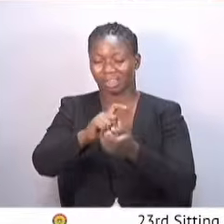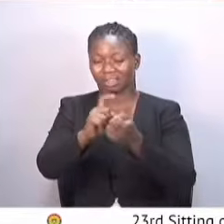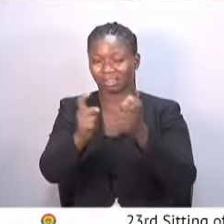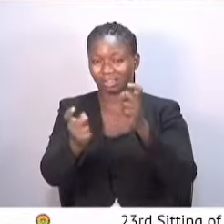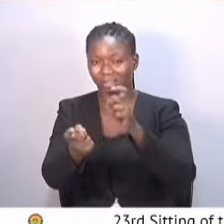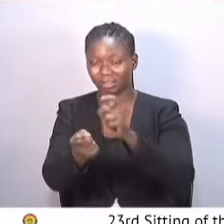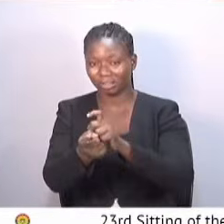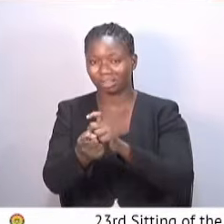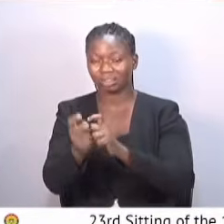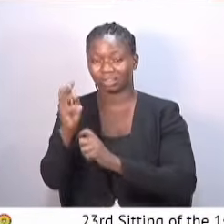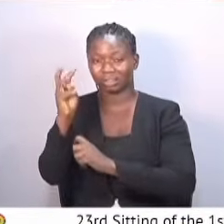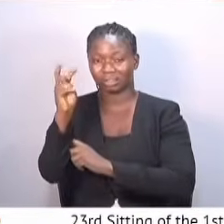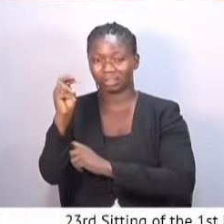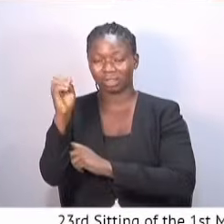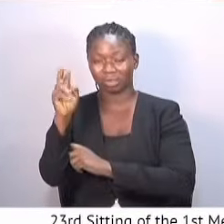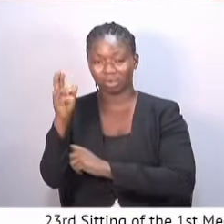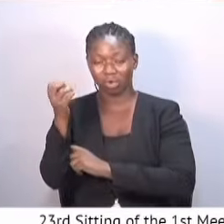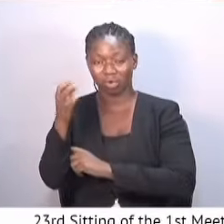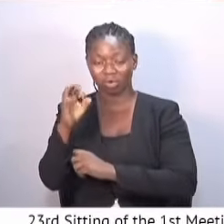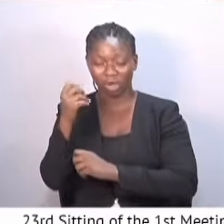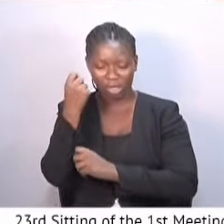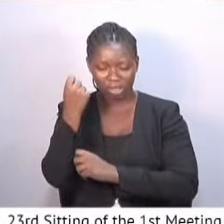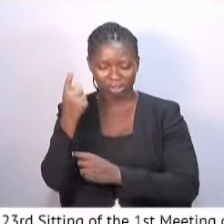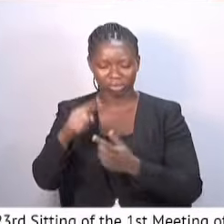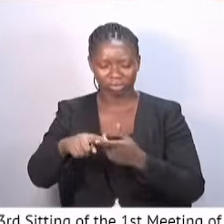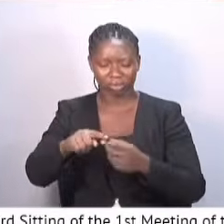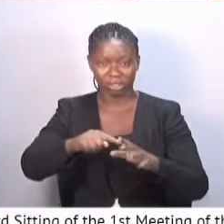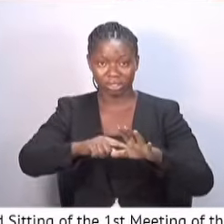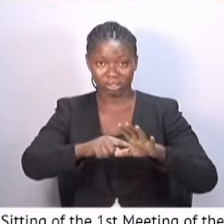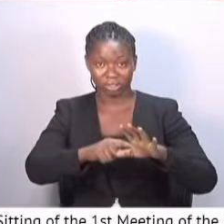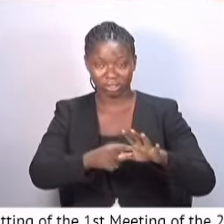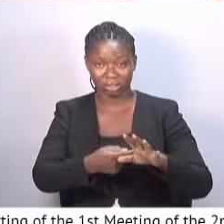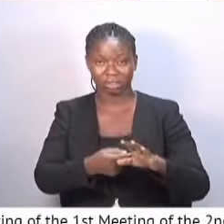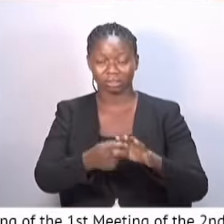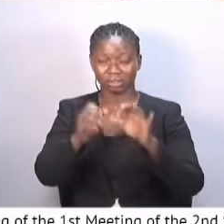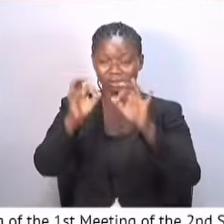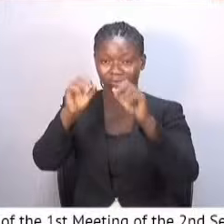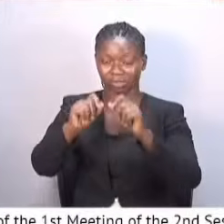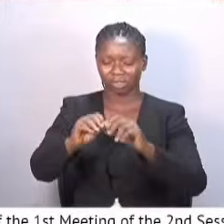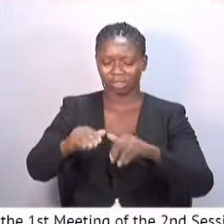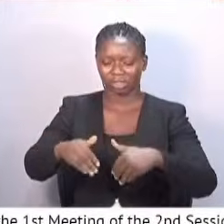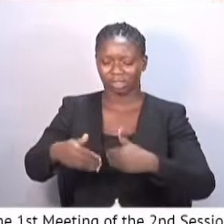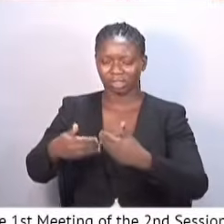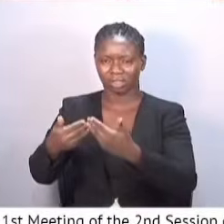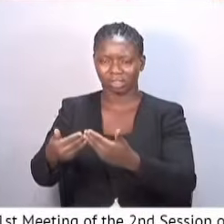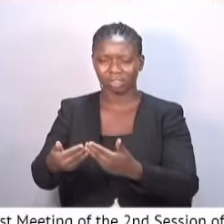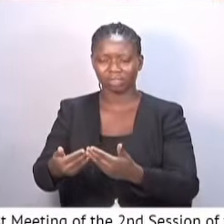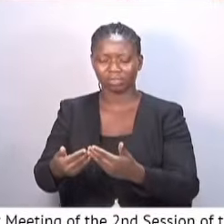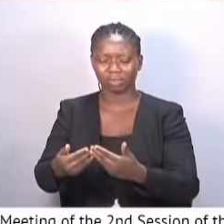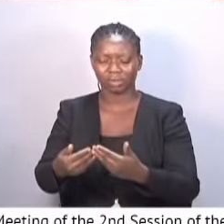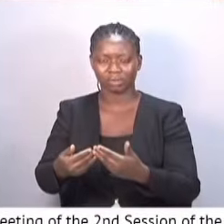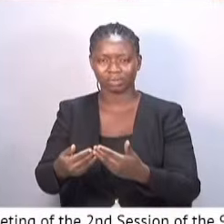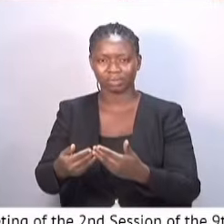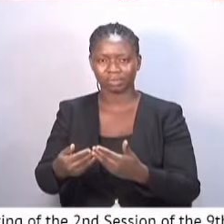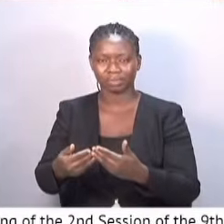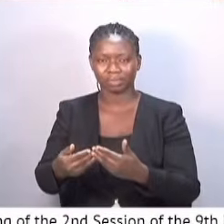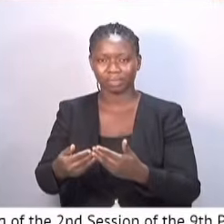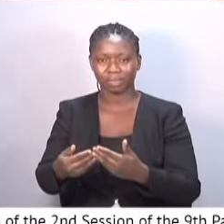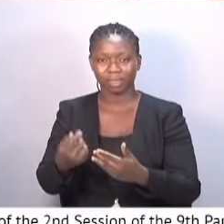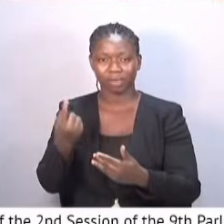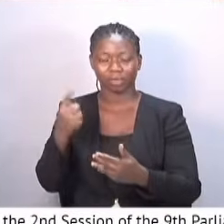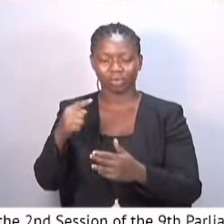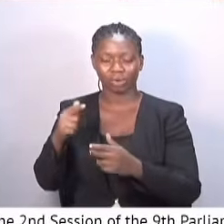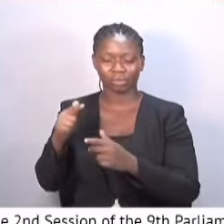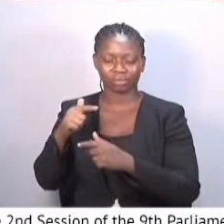a memorandum of understanding, an MOU, to establish a robust framework that provides regulatory certainty for